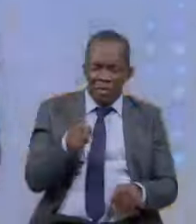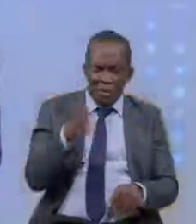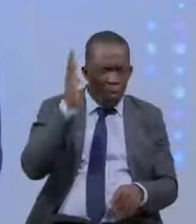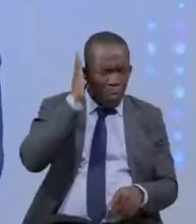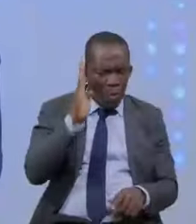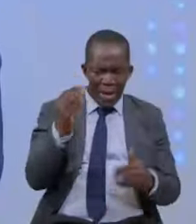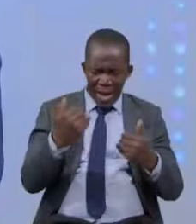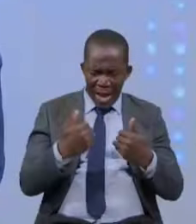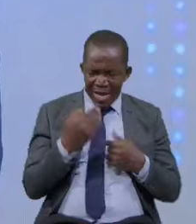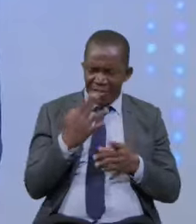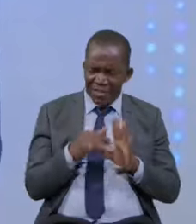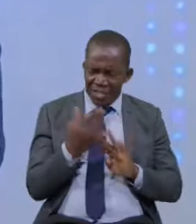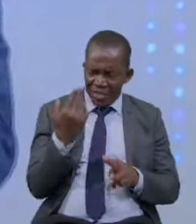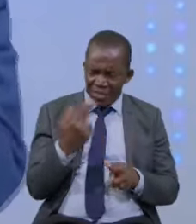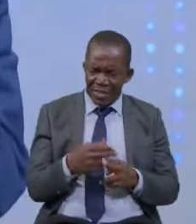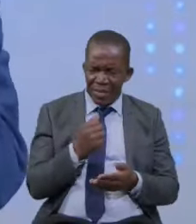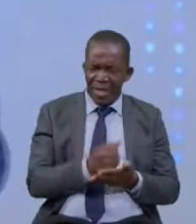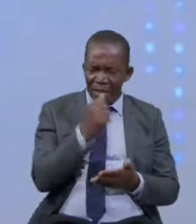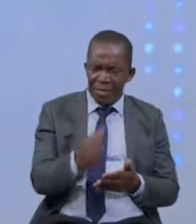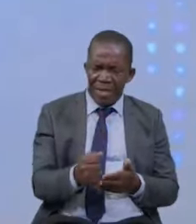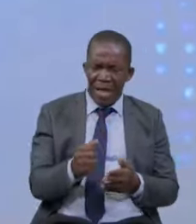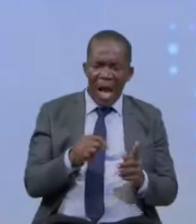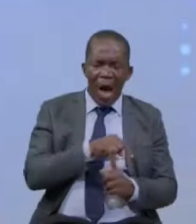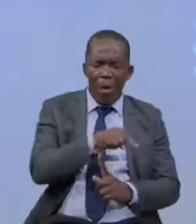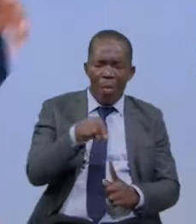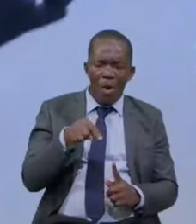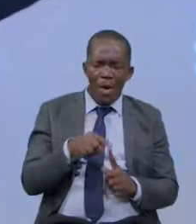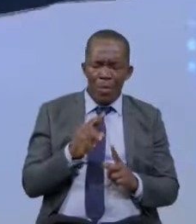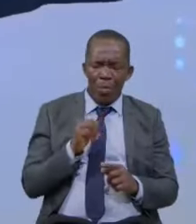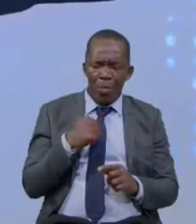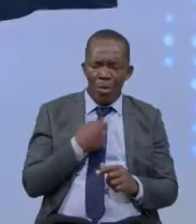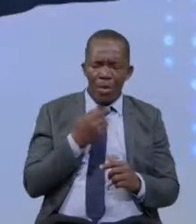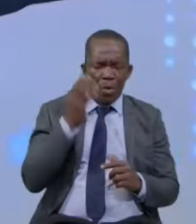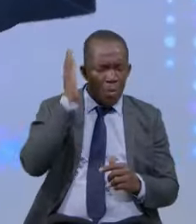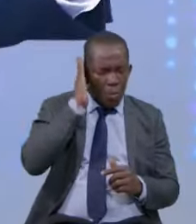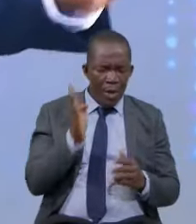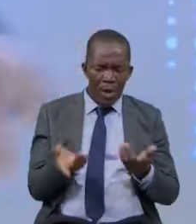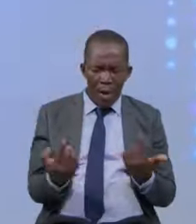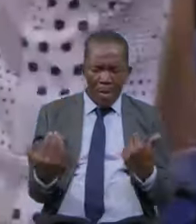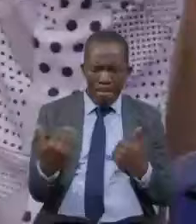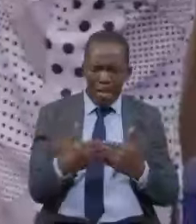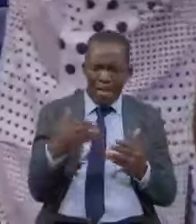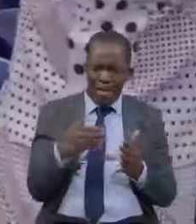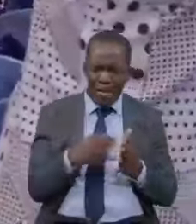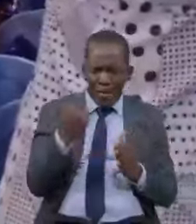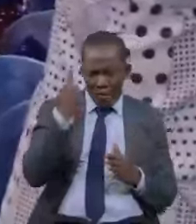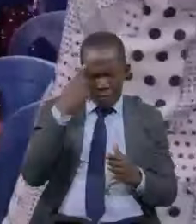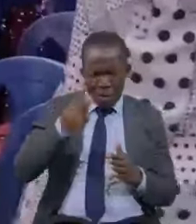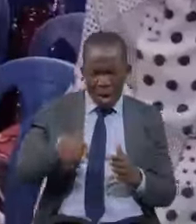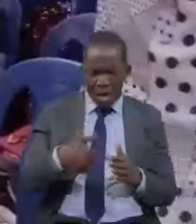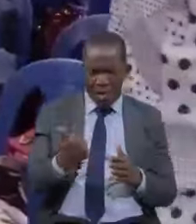back again to this Alpha location for another GCK, you will still